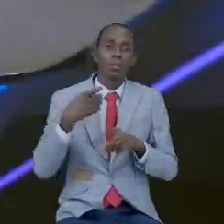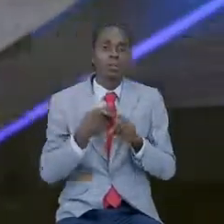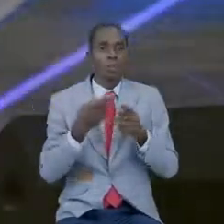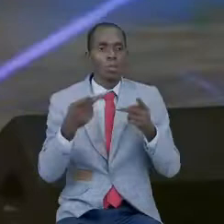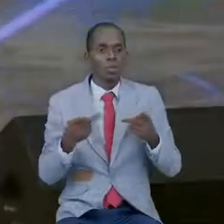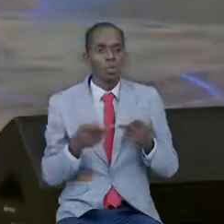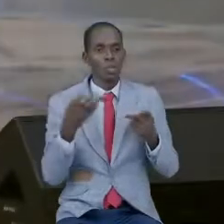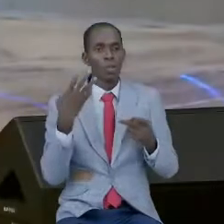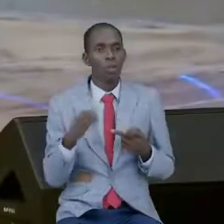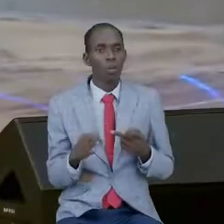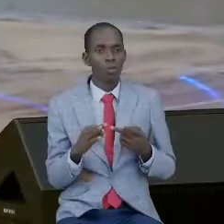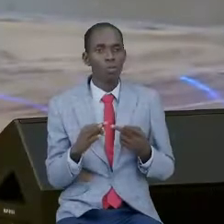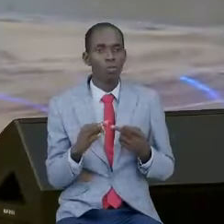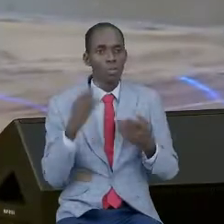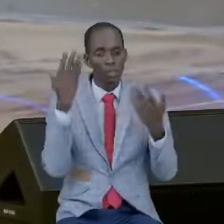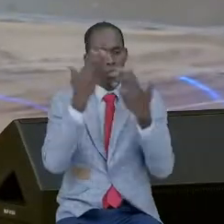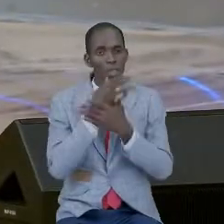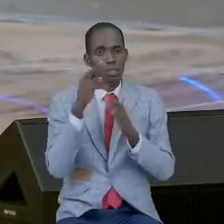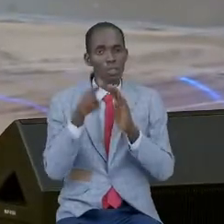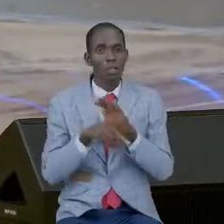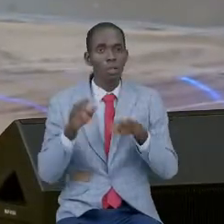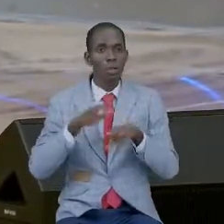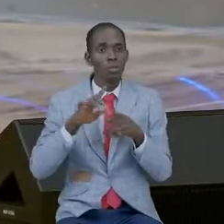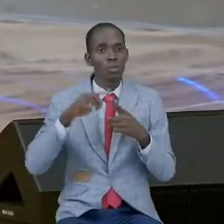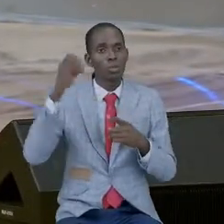may receive forgiveness of